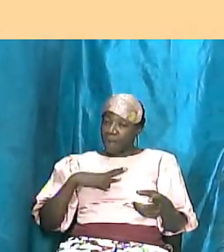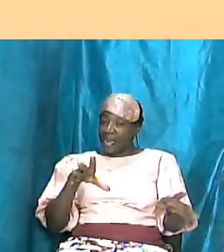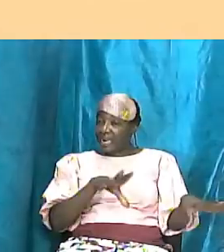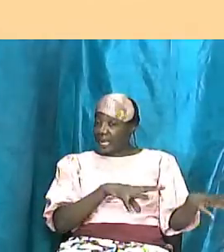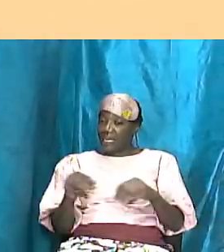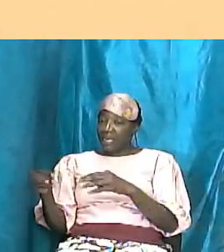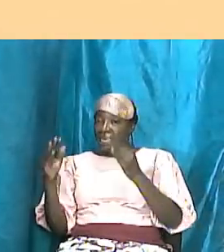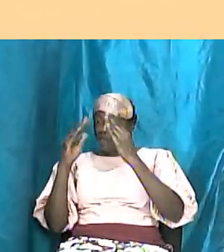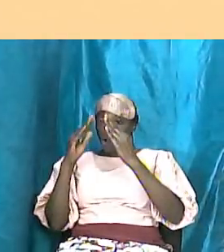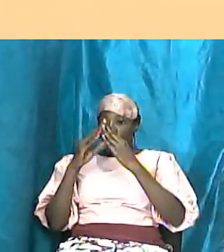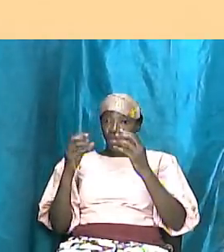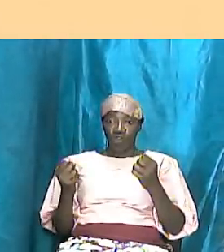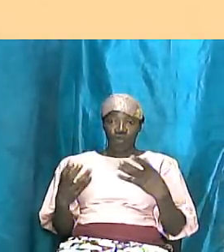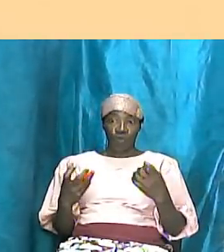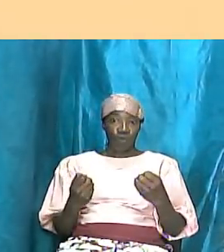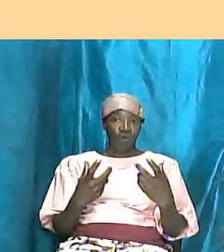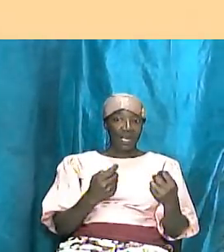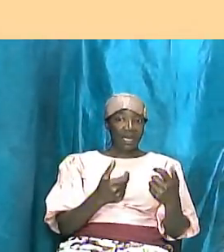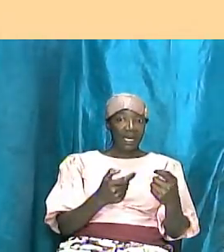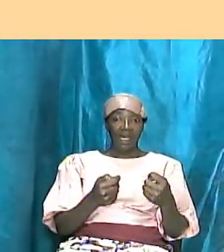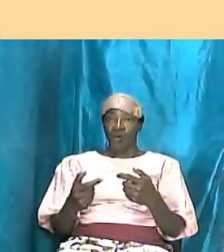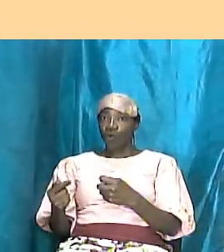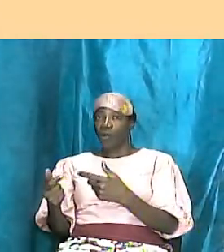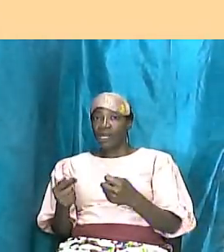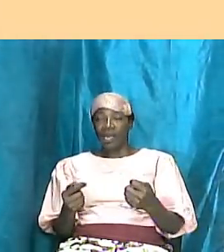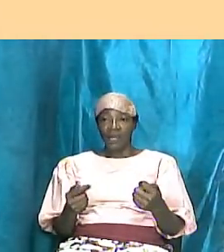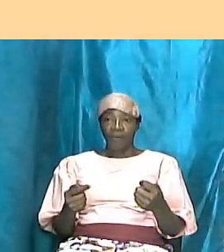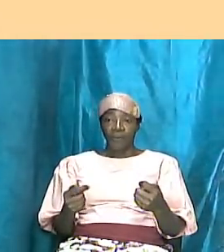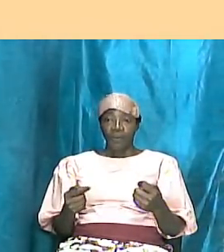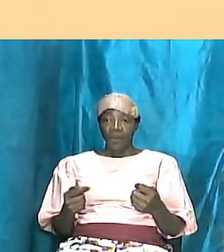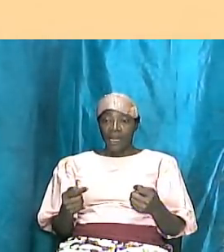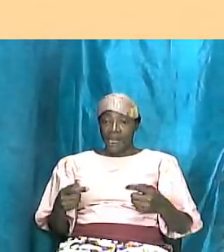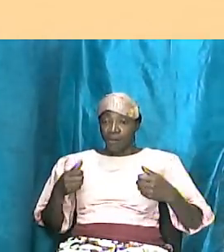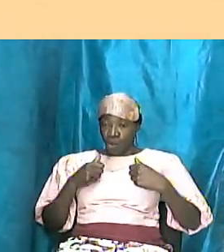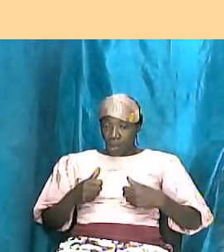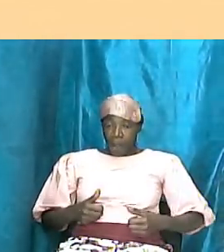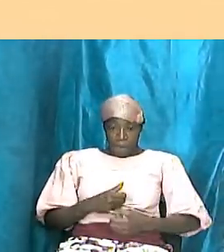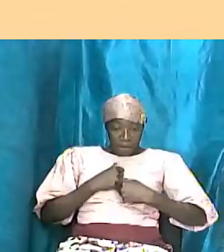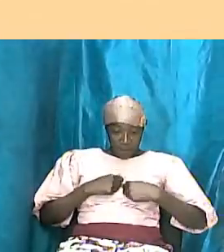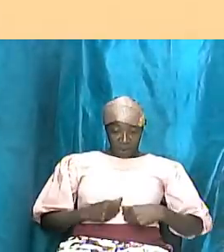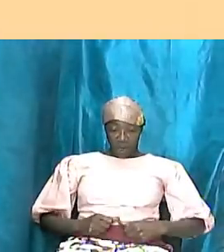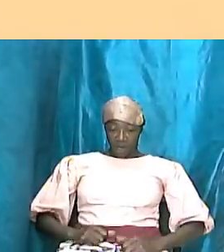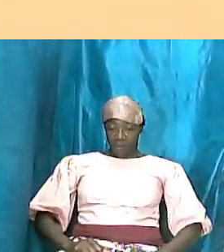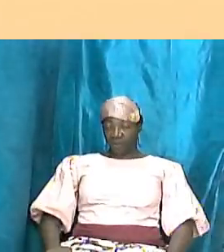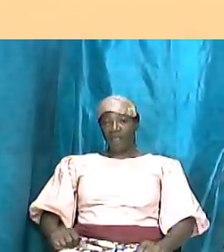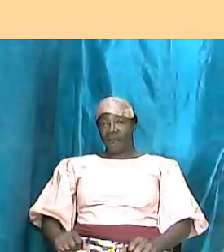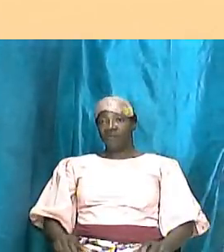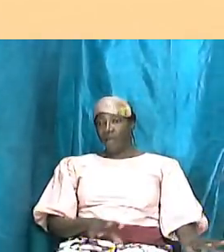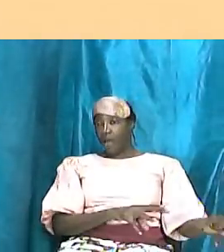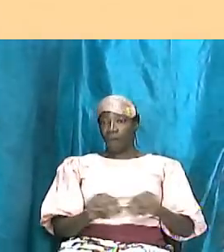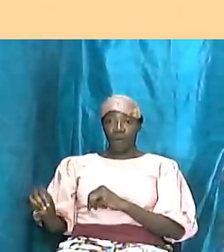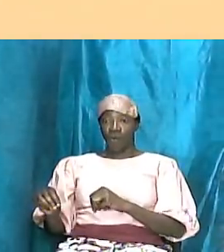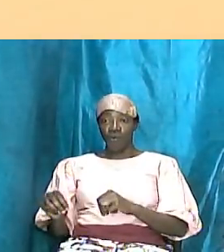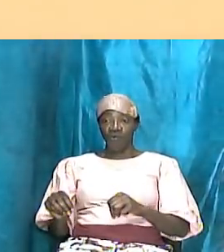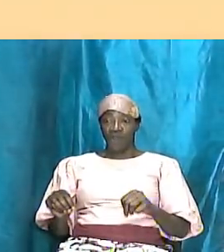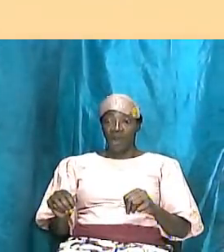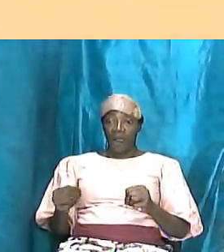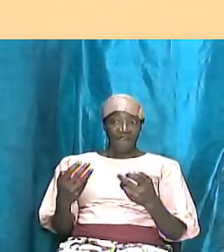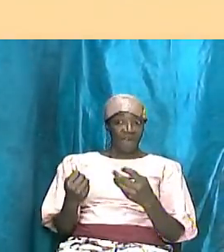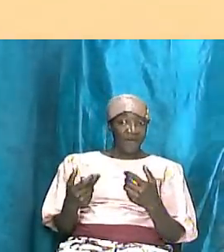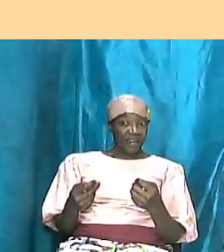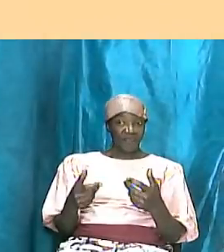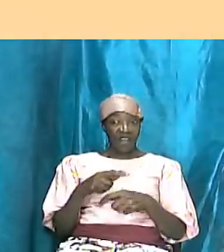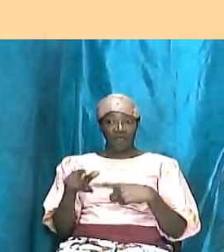in the evening before and everything, you know, they girded up themselves and had their things ready, and they were going to move swiftly when morning came. And